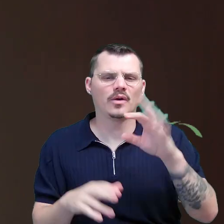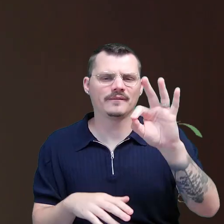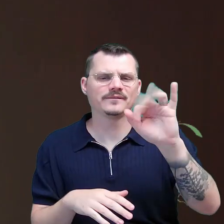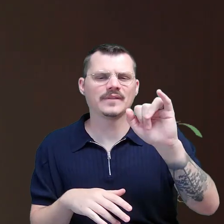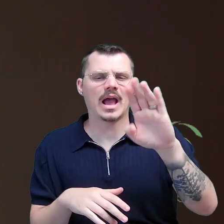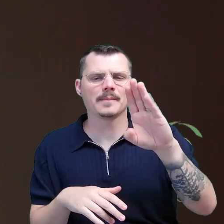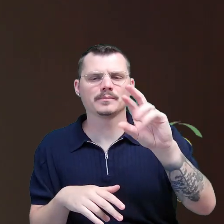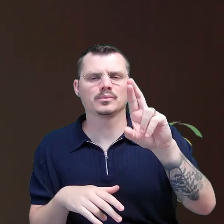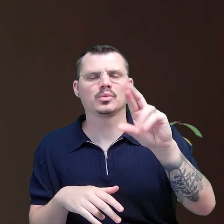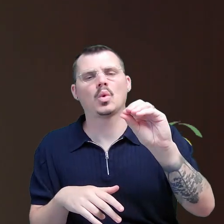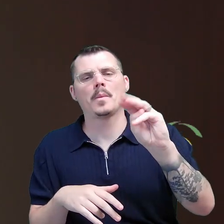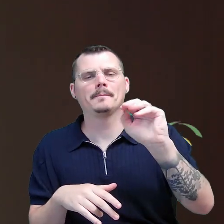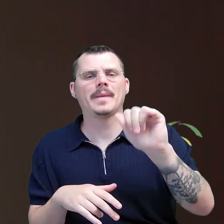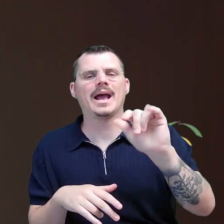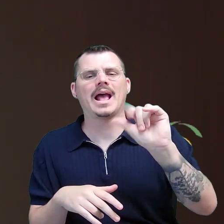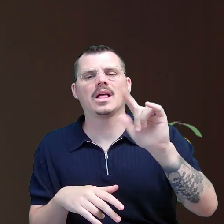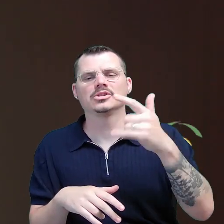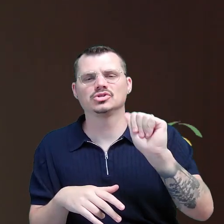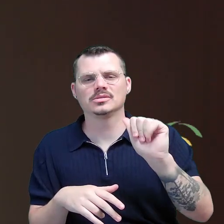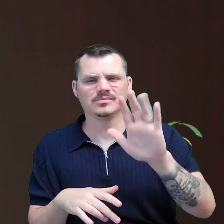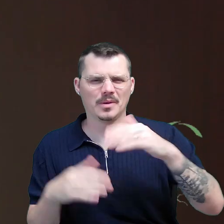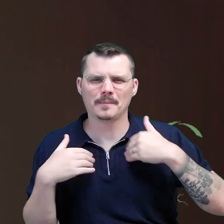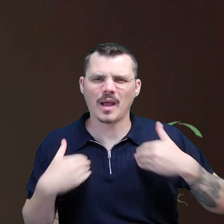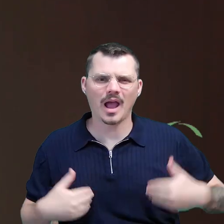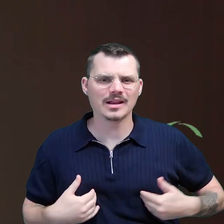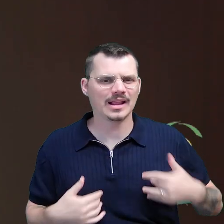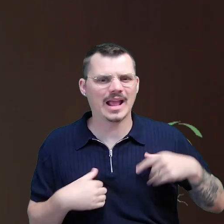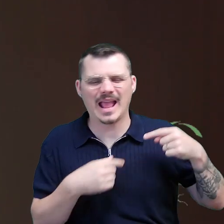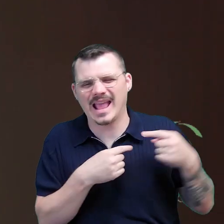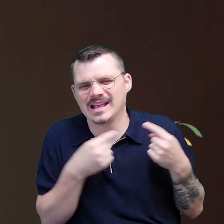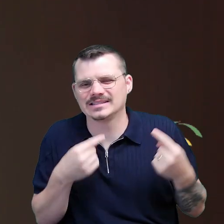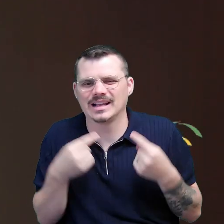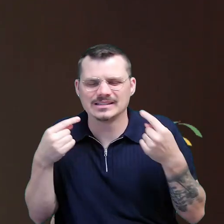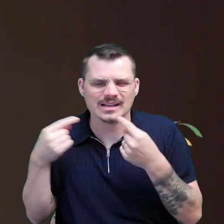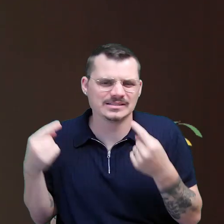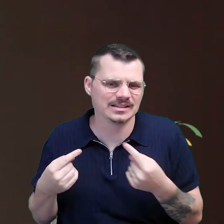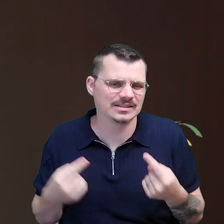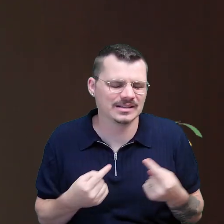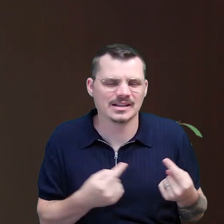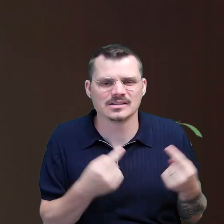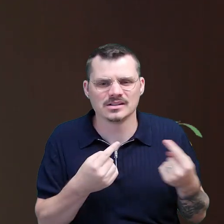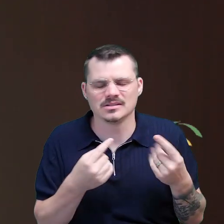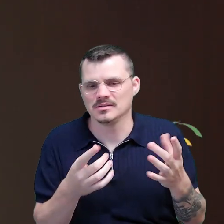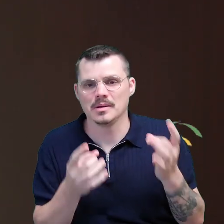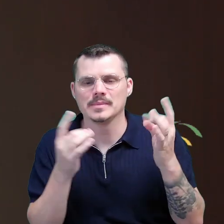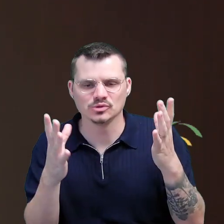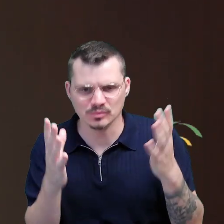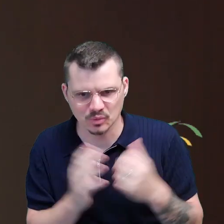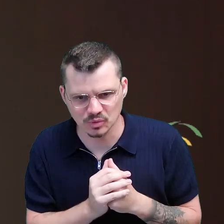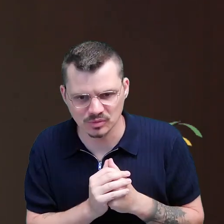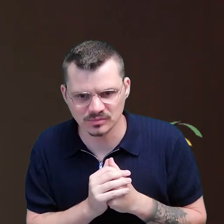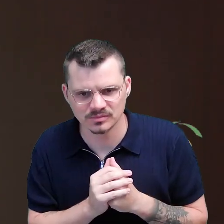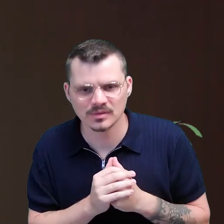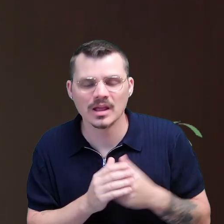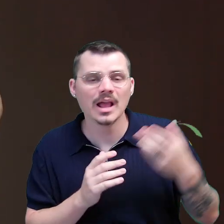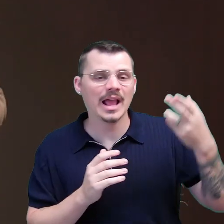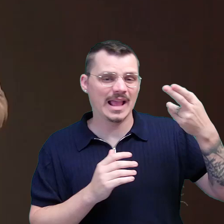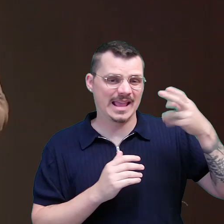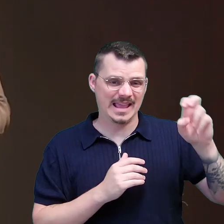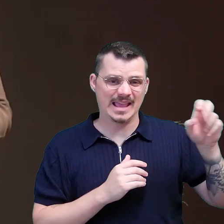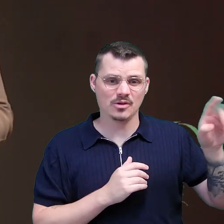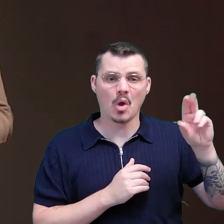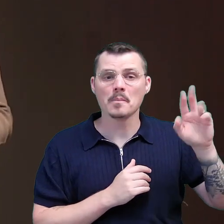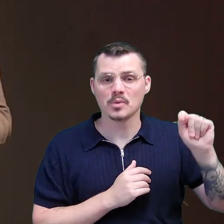so-called fibromyalgia, like her whole body ached. It was just miserable. And he said